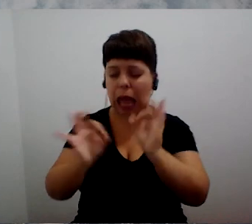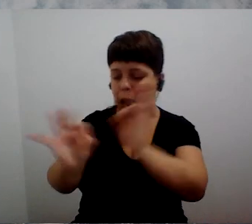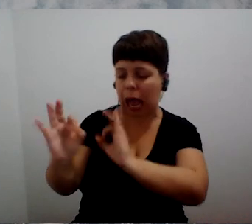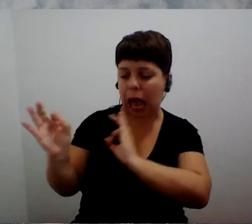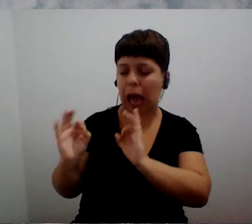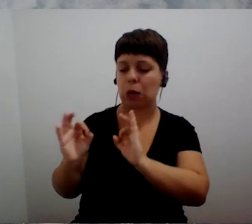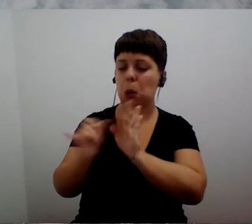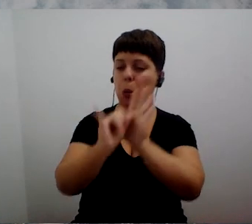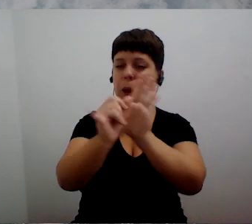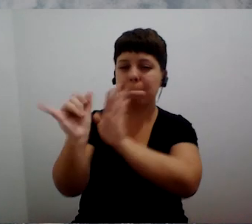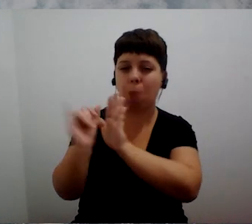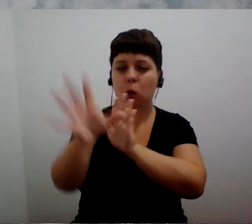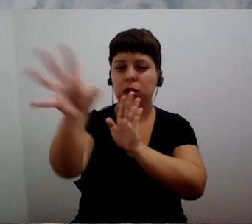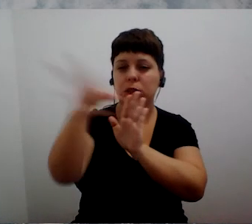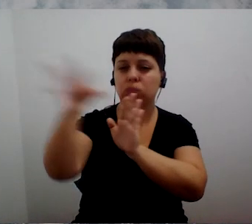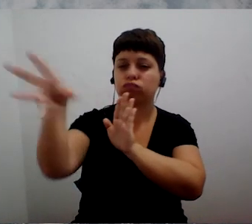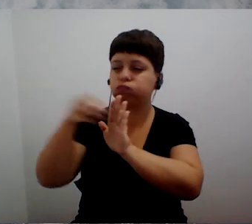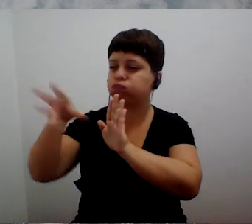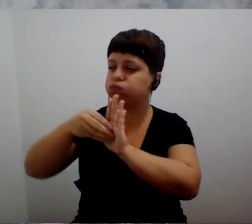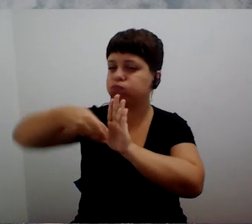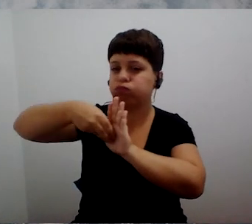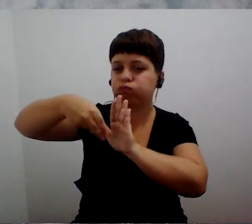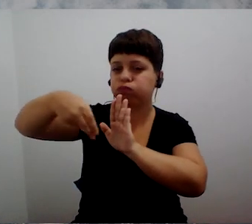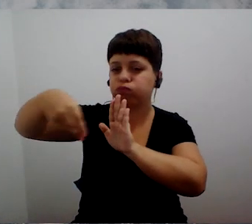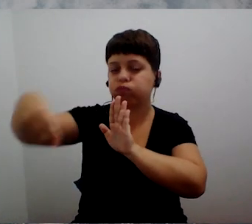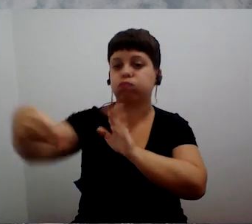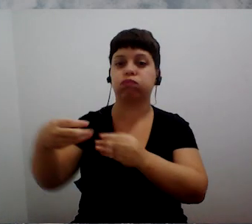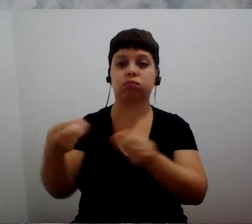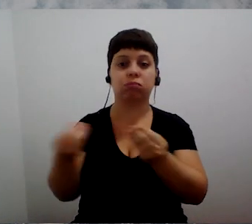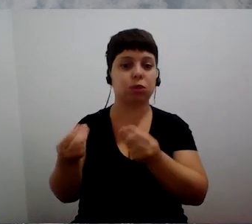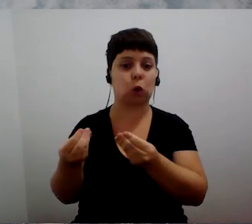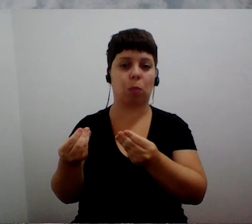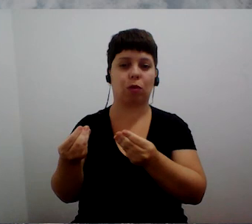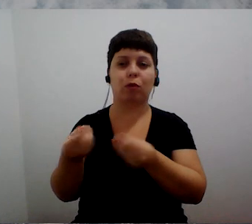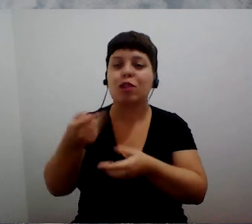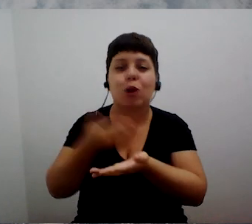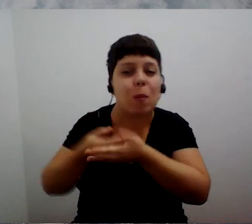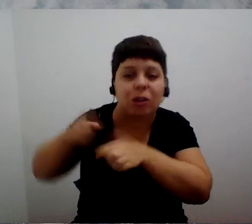what was this movement of ministers, these reports, these statements,